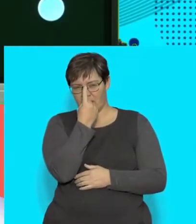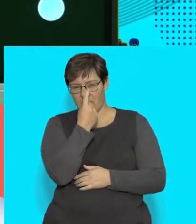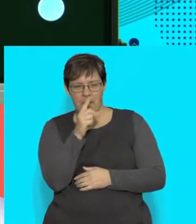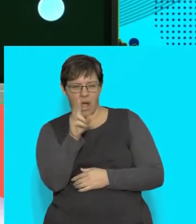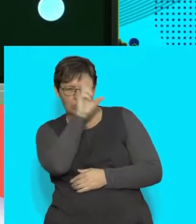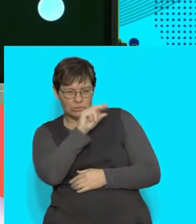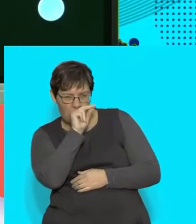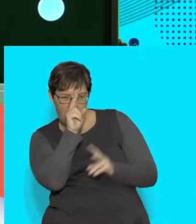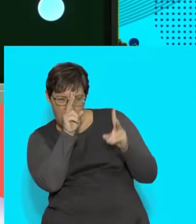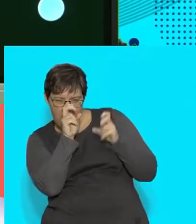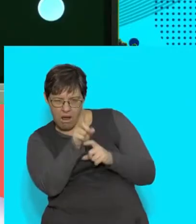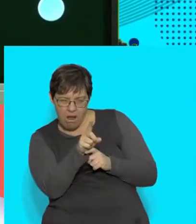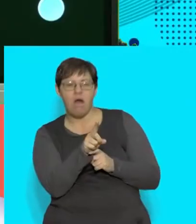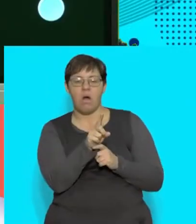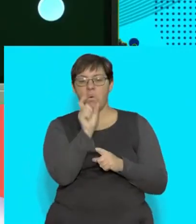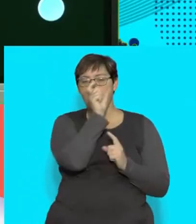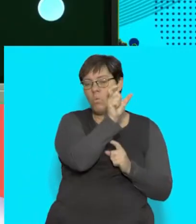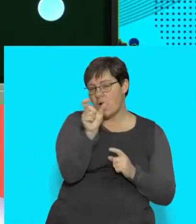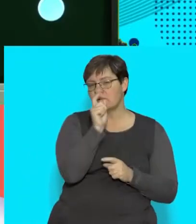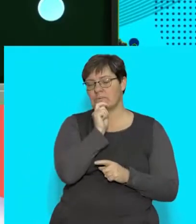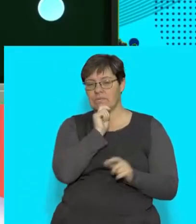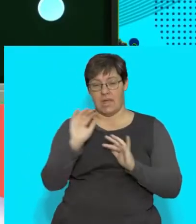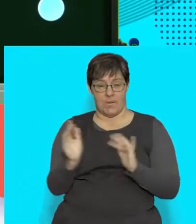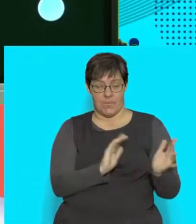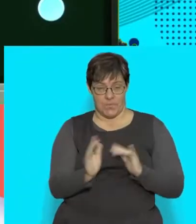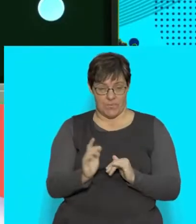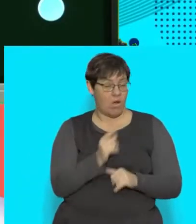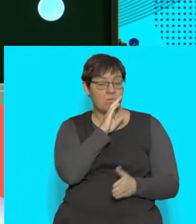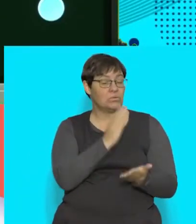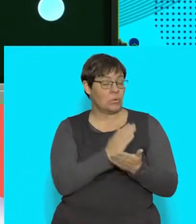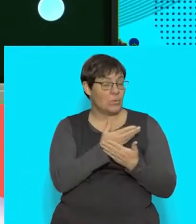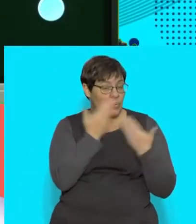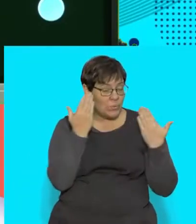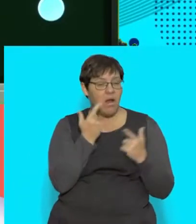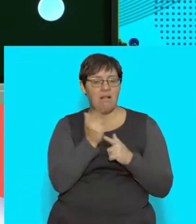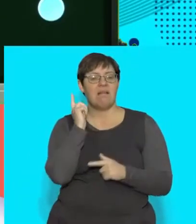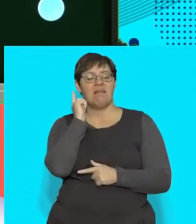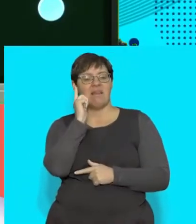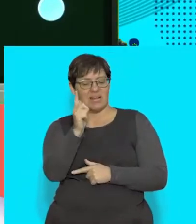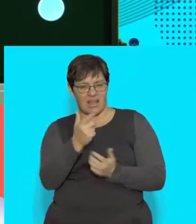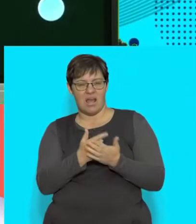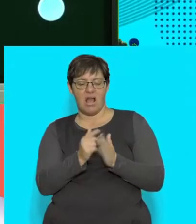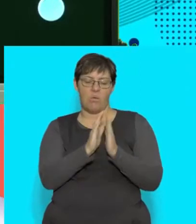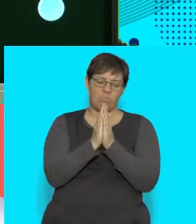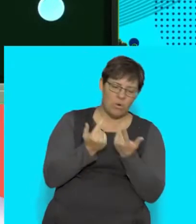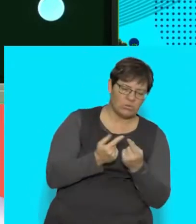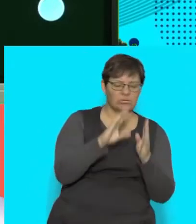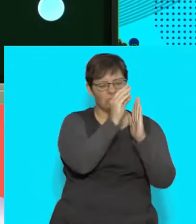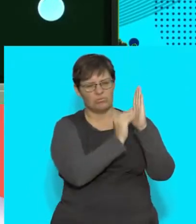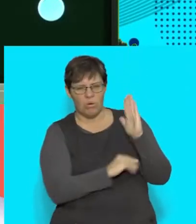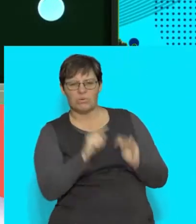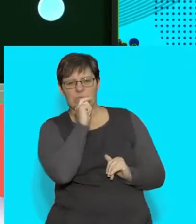words? And if you're not sure, go over them a little bit later. Use your books, use your notes, just so that you understand